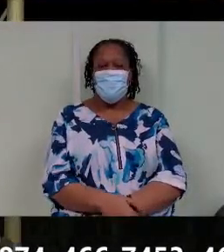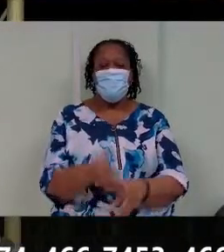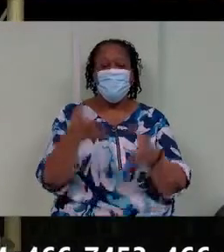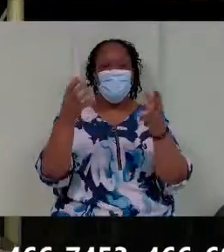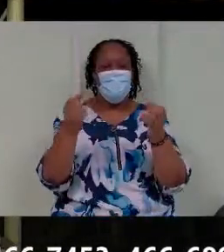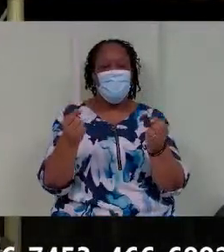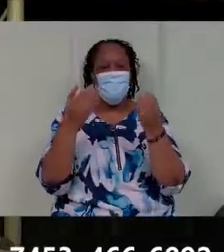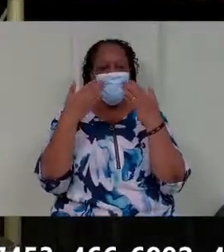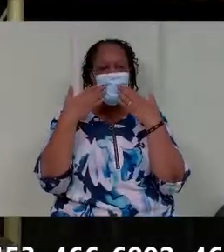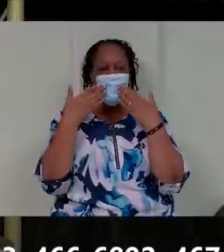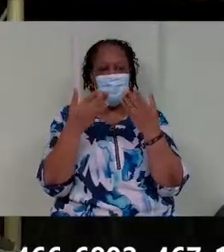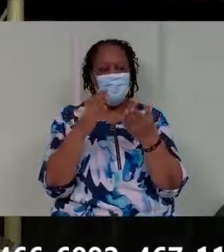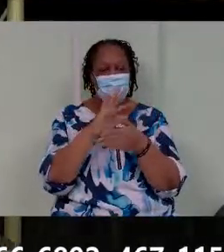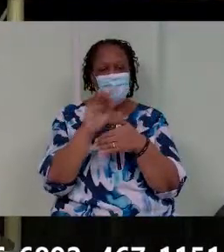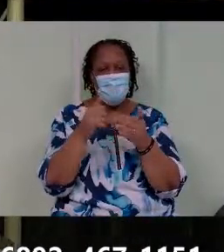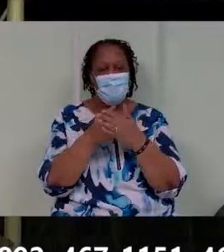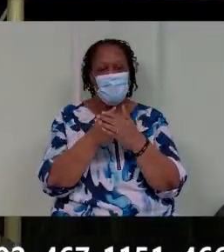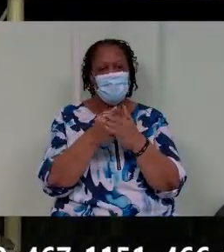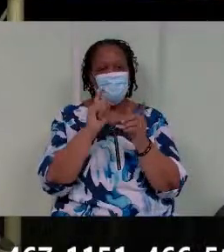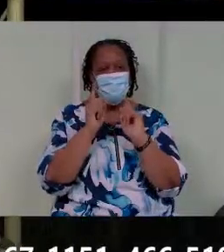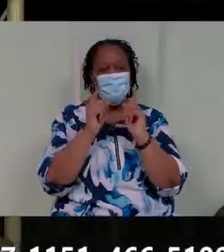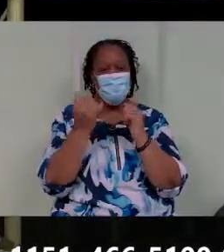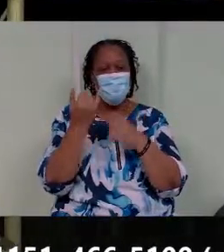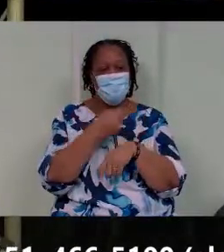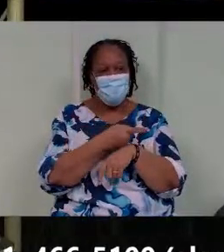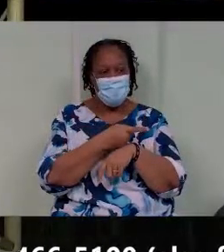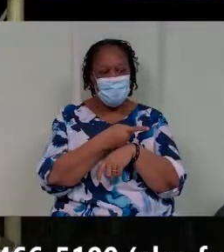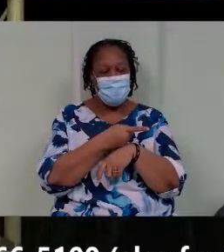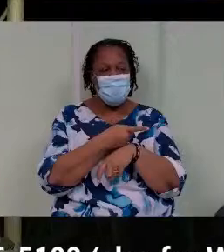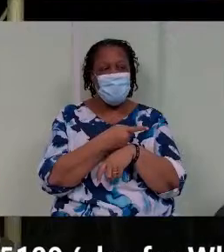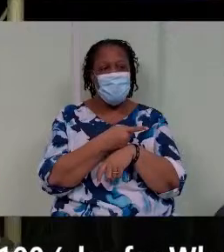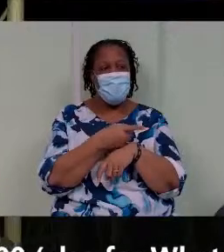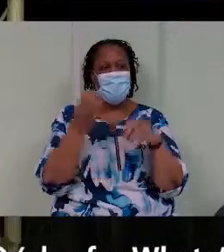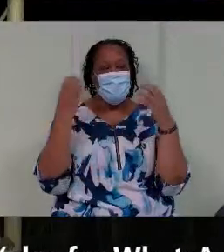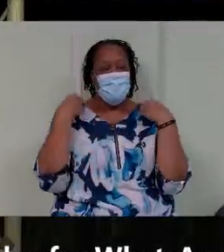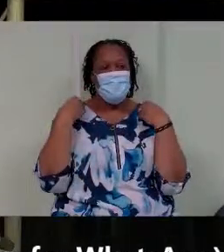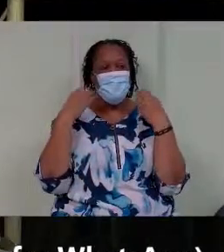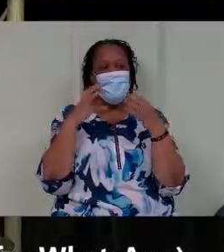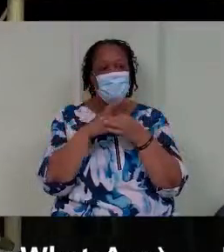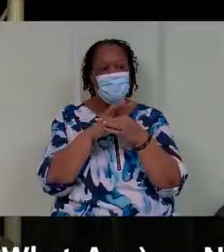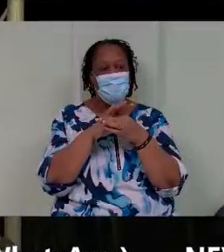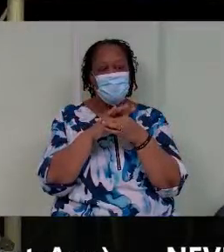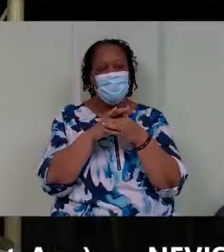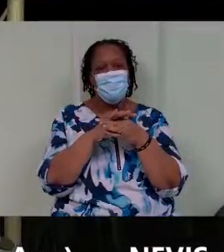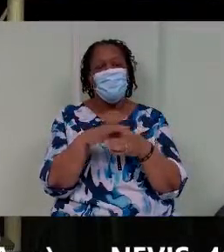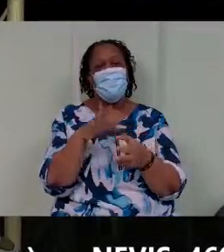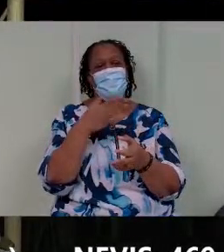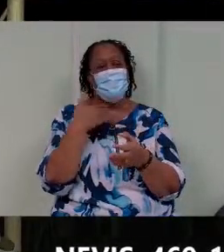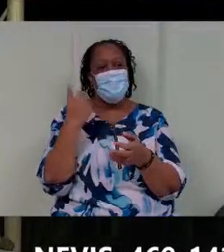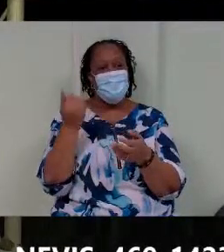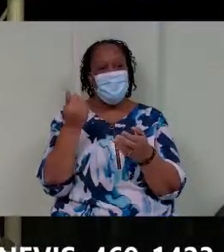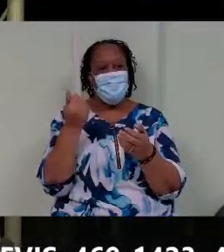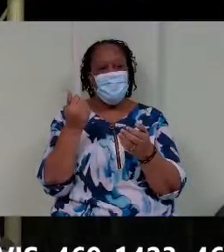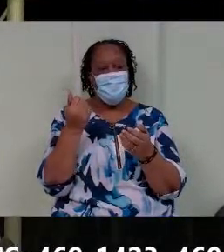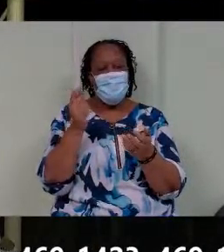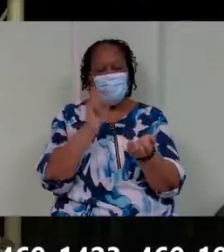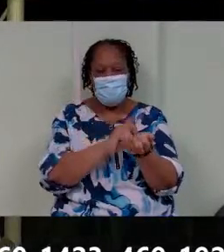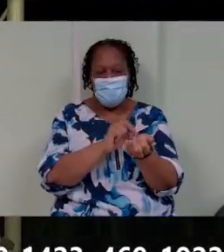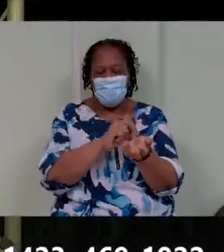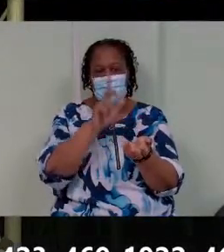to thank Mr. Samuel. We thank Dr. Laws and Dr. Wilkinson. We also thank